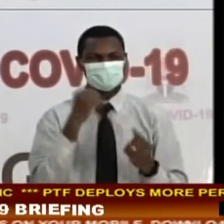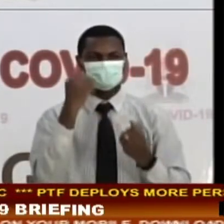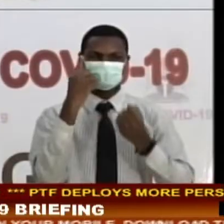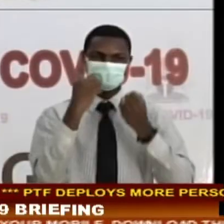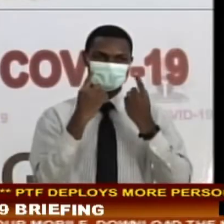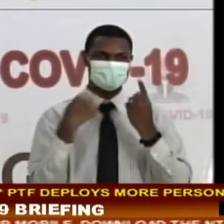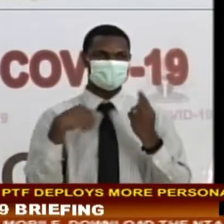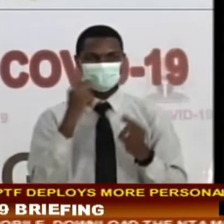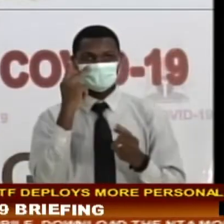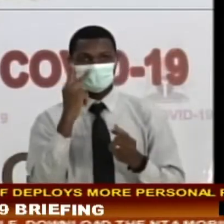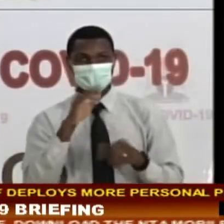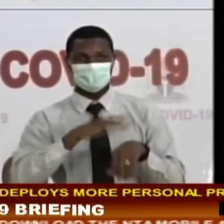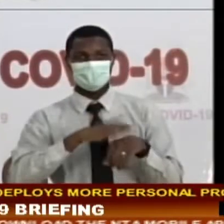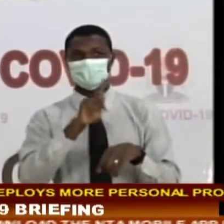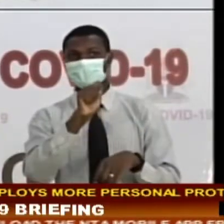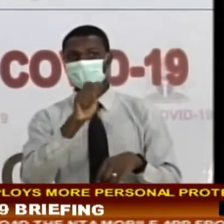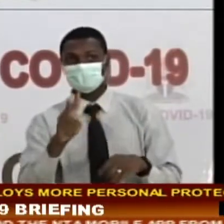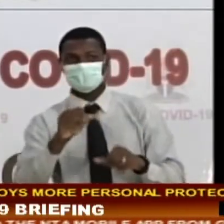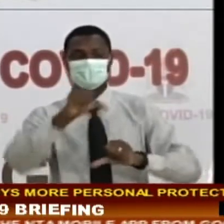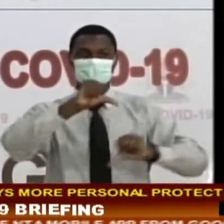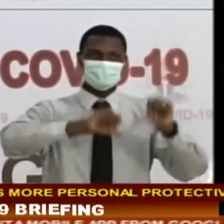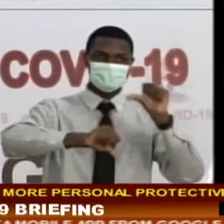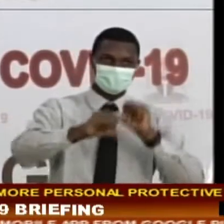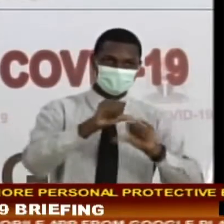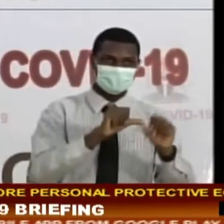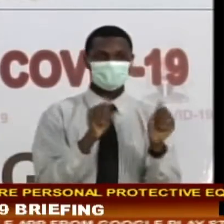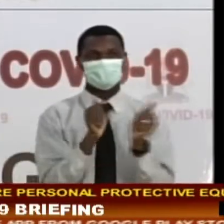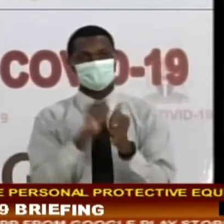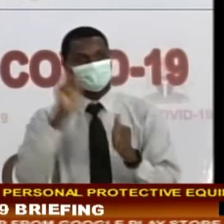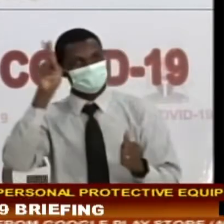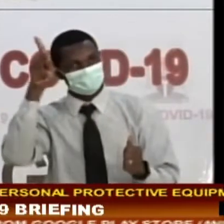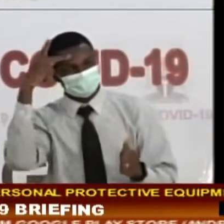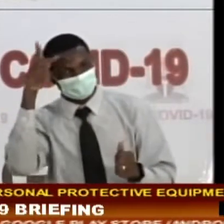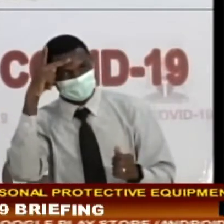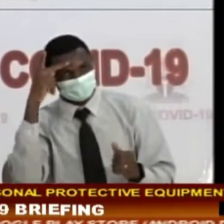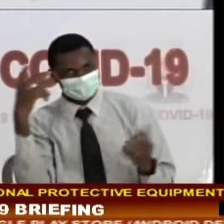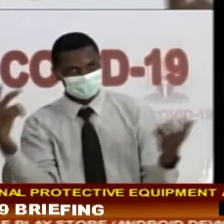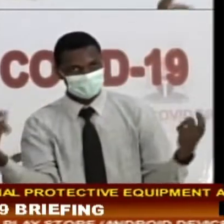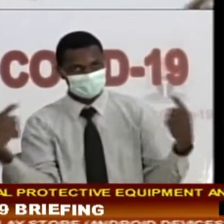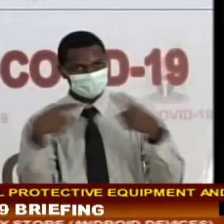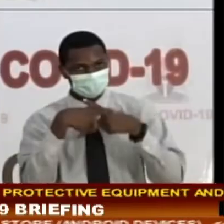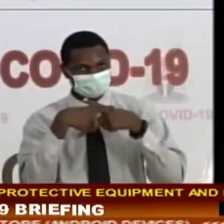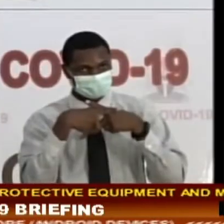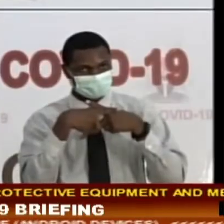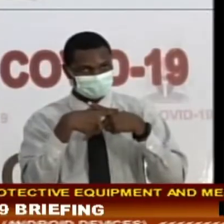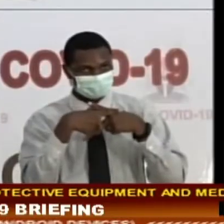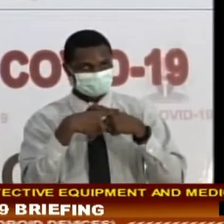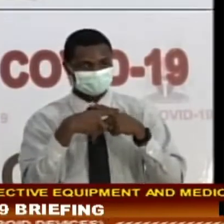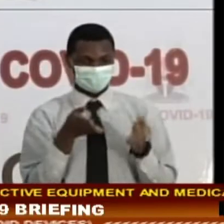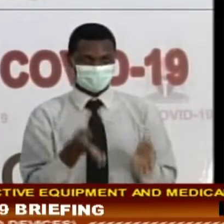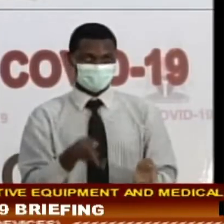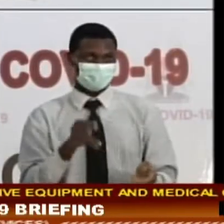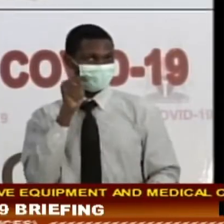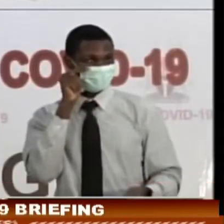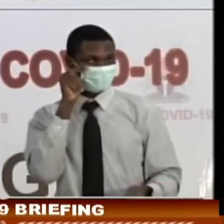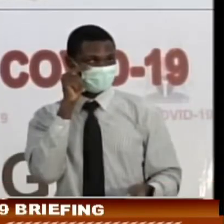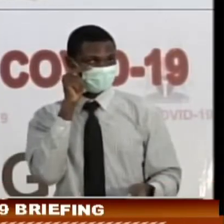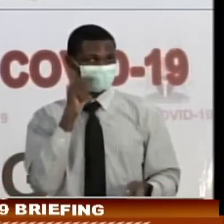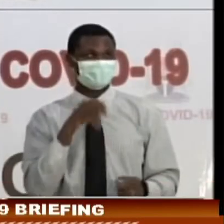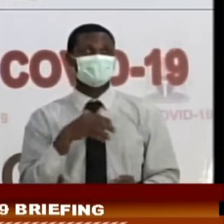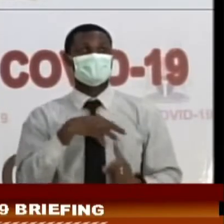seen where science Has Come In conflict with politics and I'm actually very proud that in Nigeria and in the